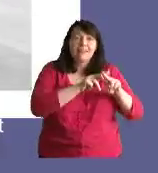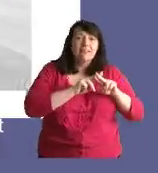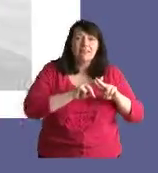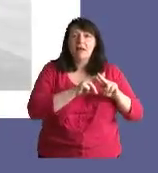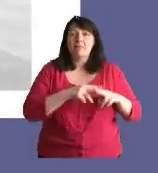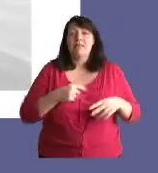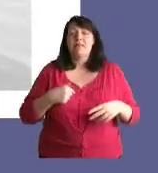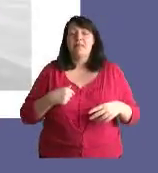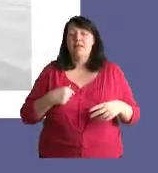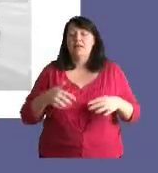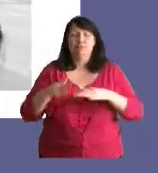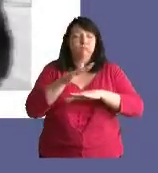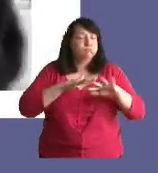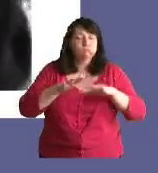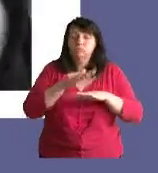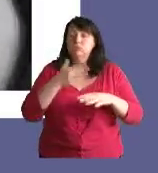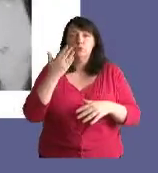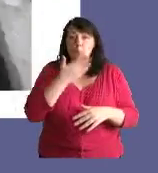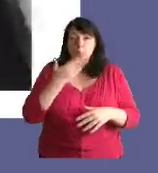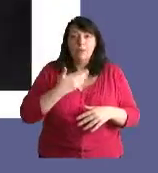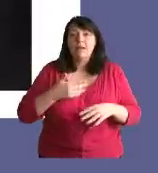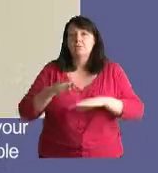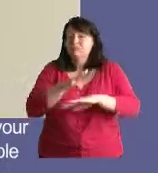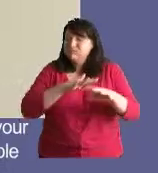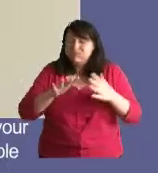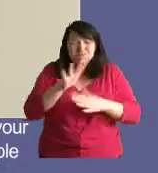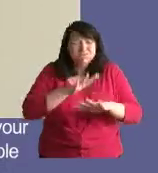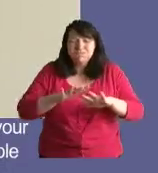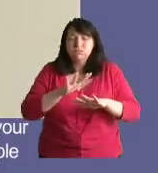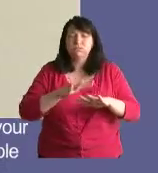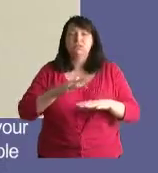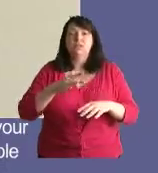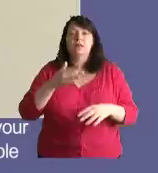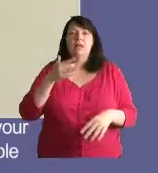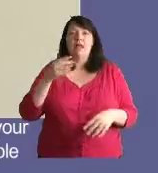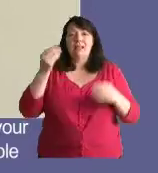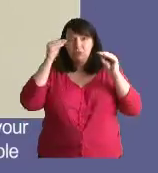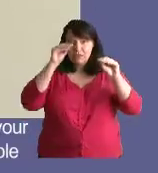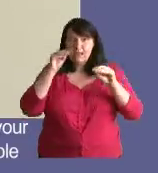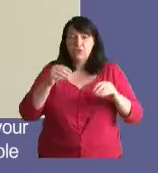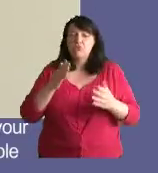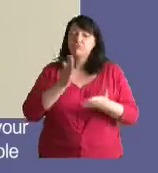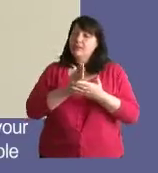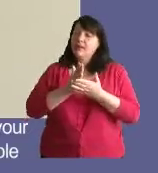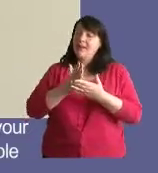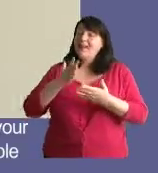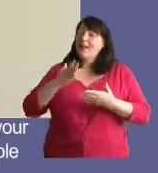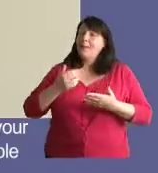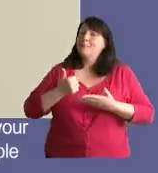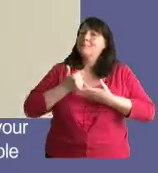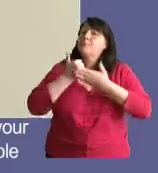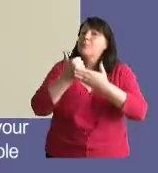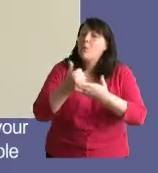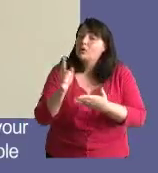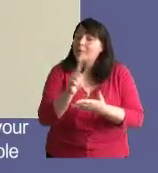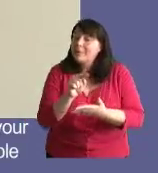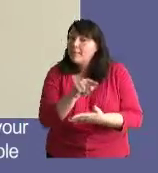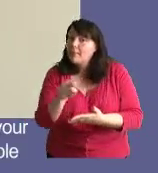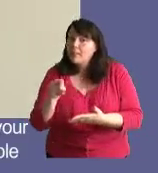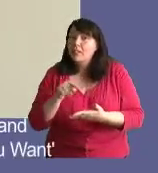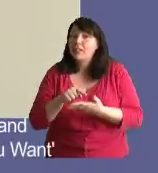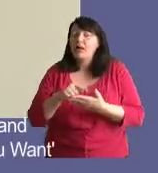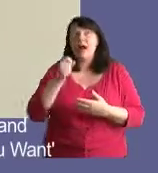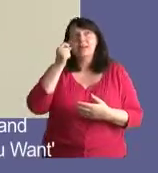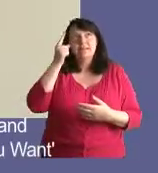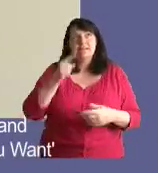biological family. It can mess your schooling up, can mess your education up, and it's just really to give people the support,